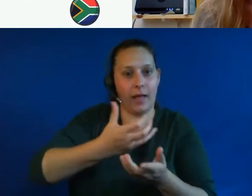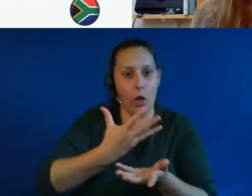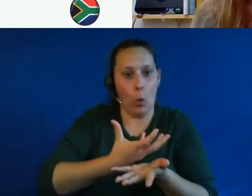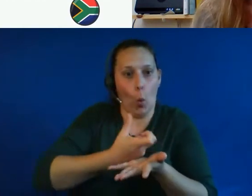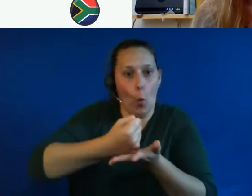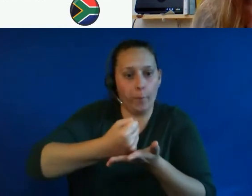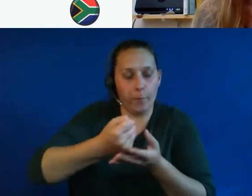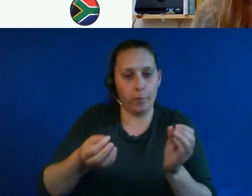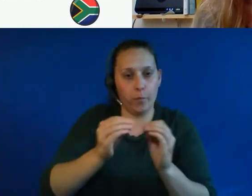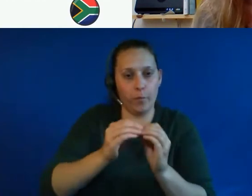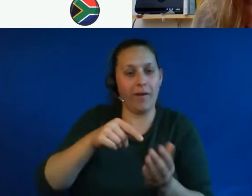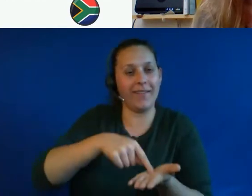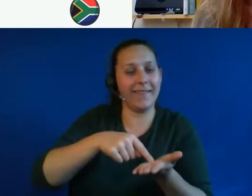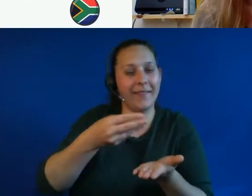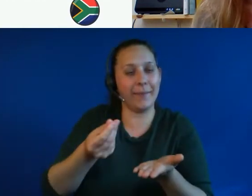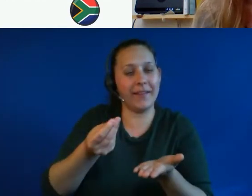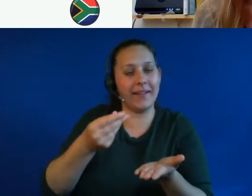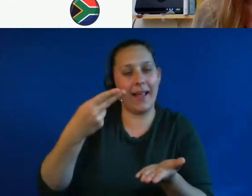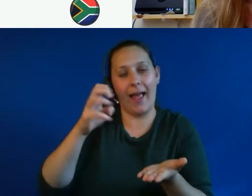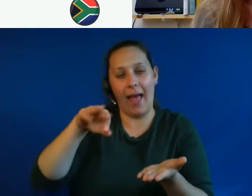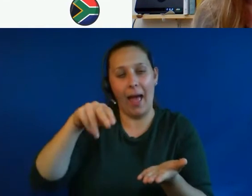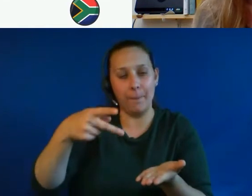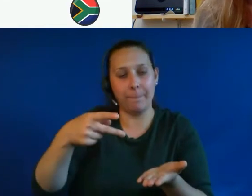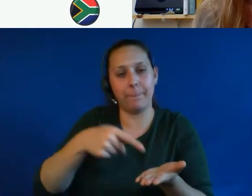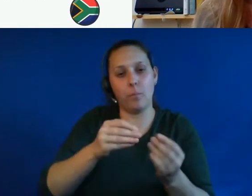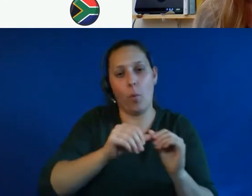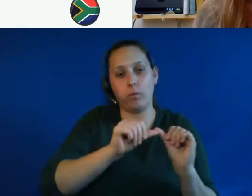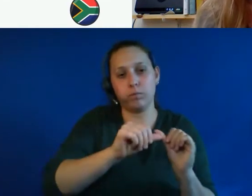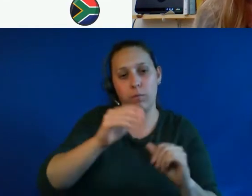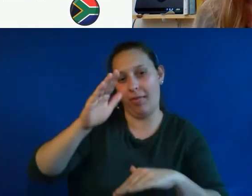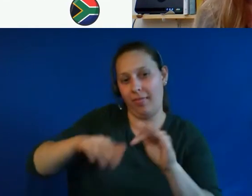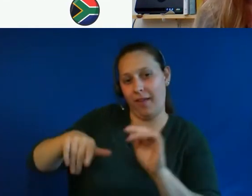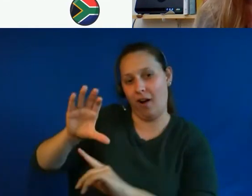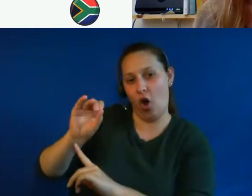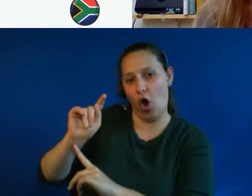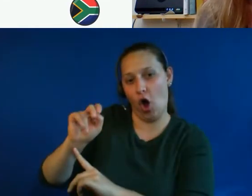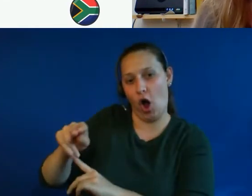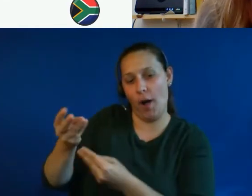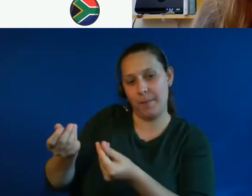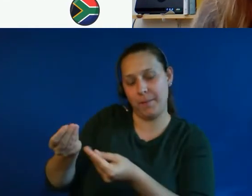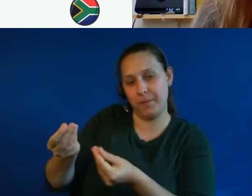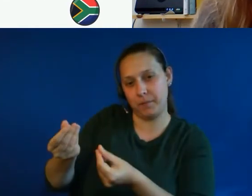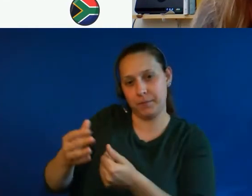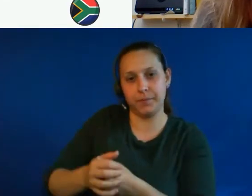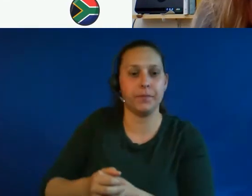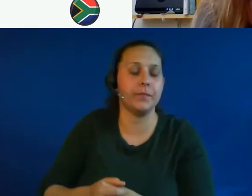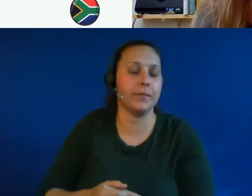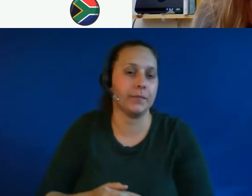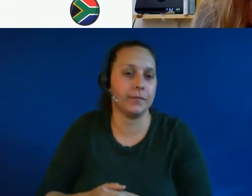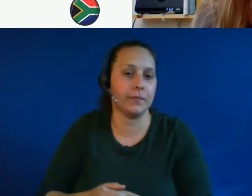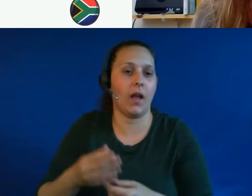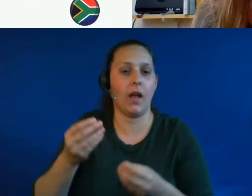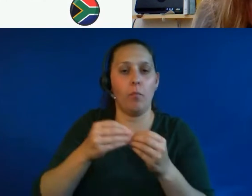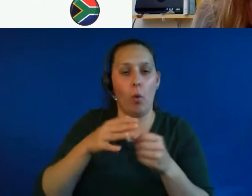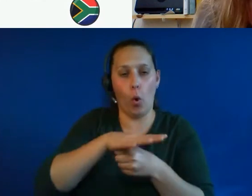a much more sustainable raw material than cotton, and definitely working towards localizing our raw